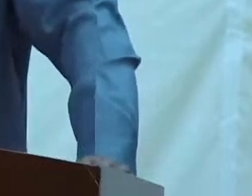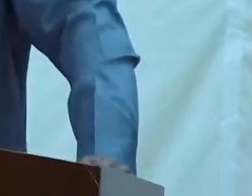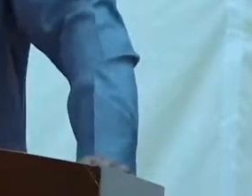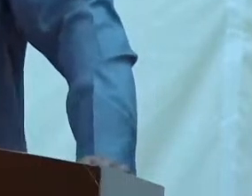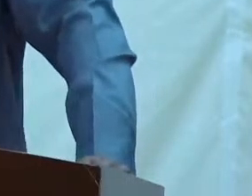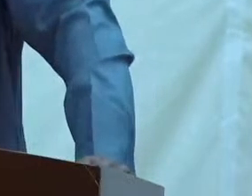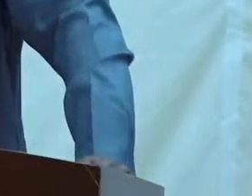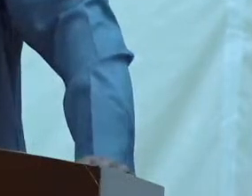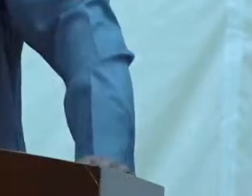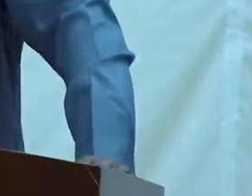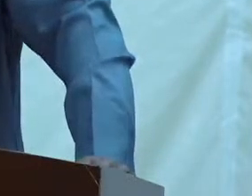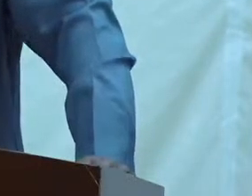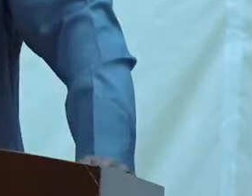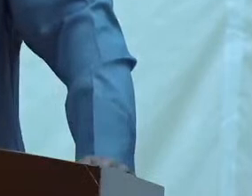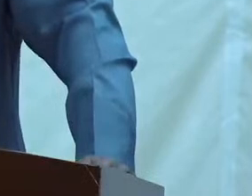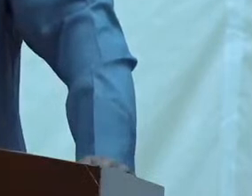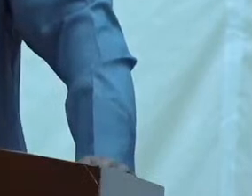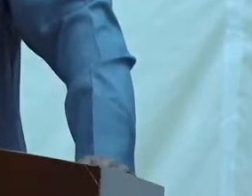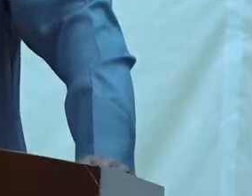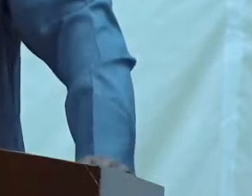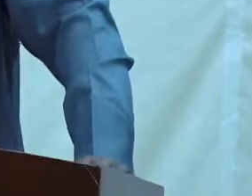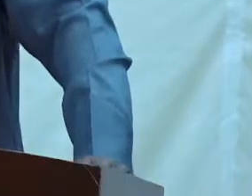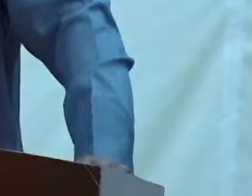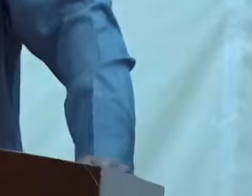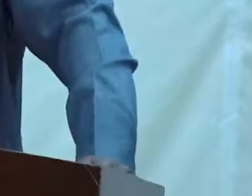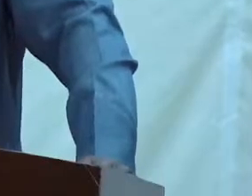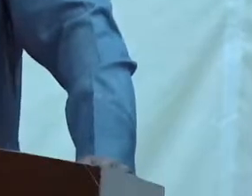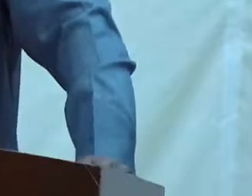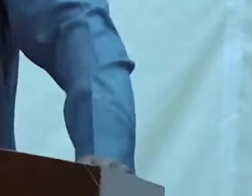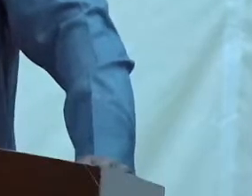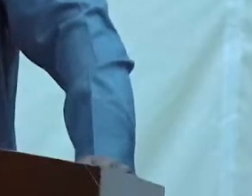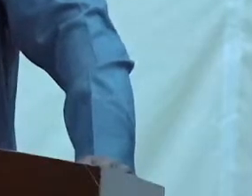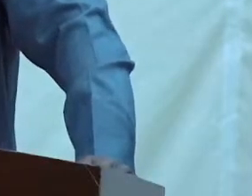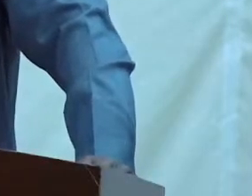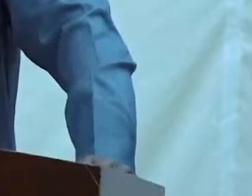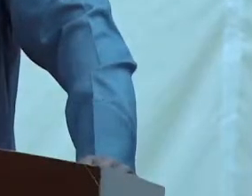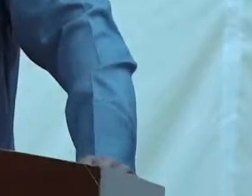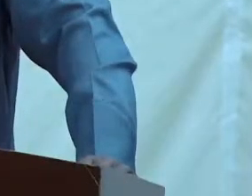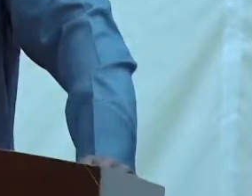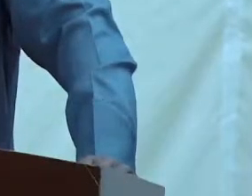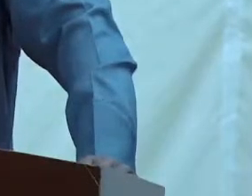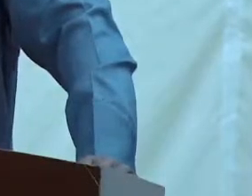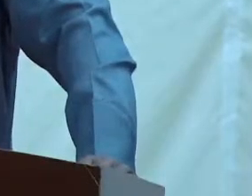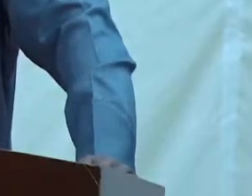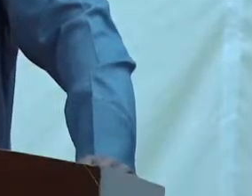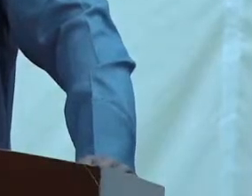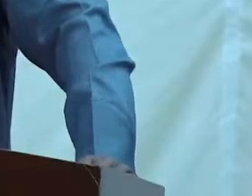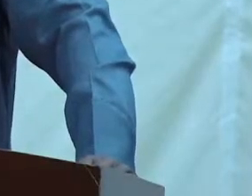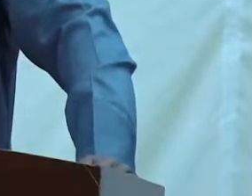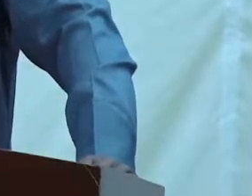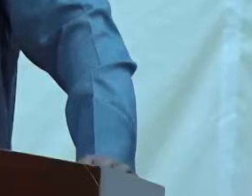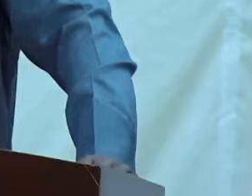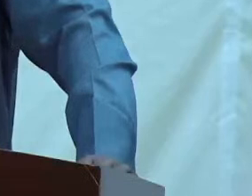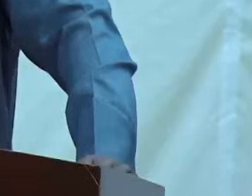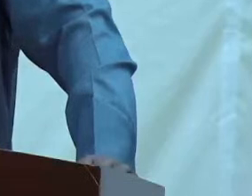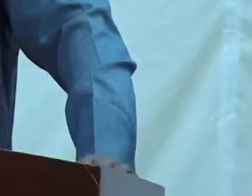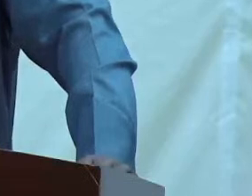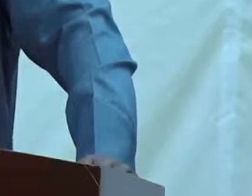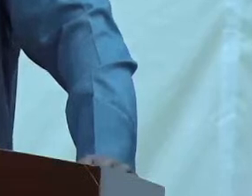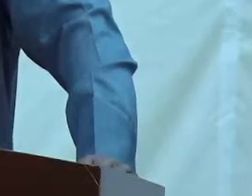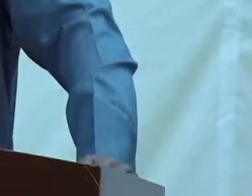14 continuous years of decline in protection of political and civic rights globally.